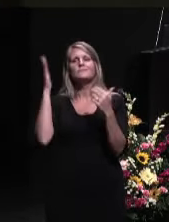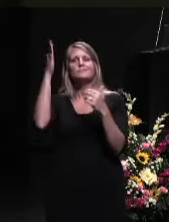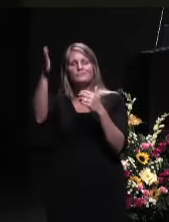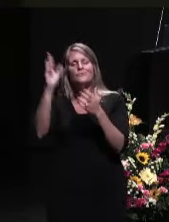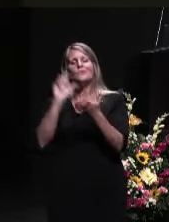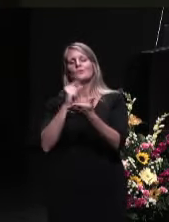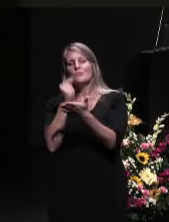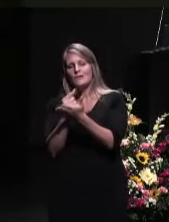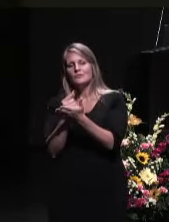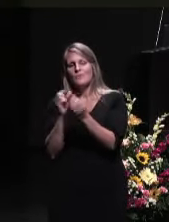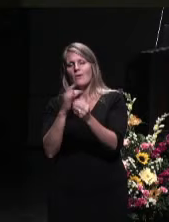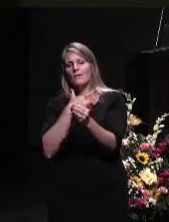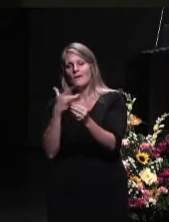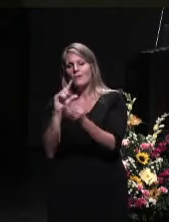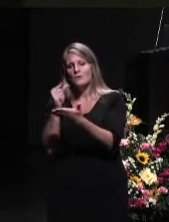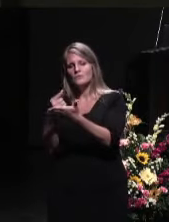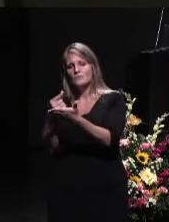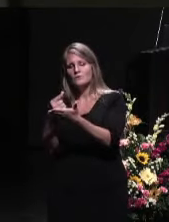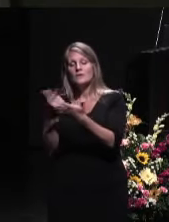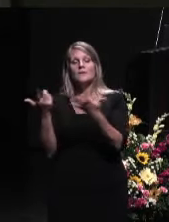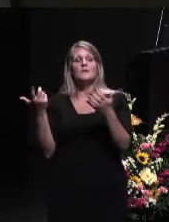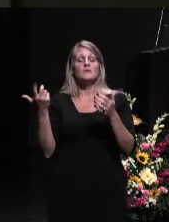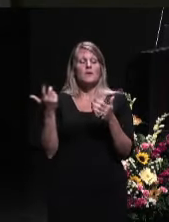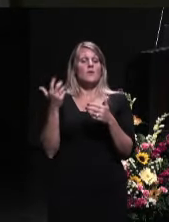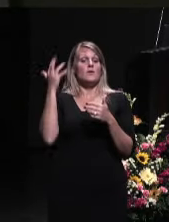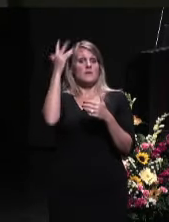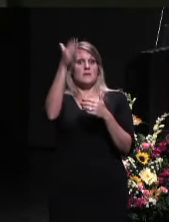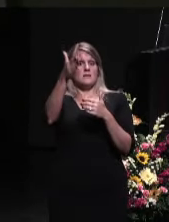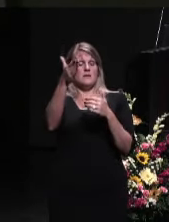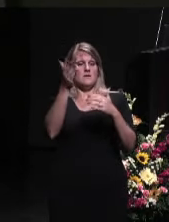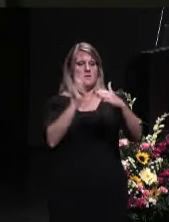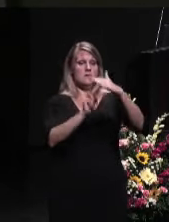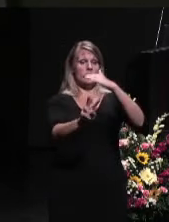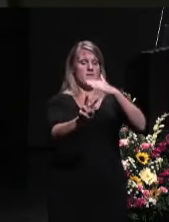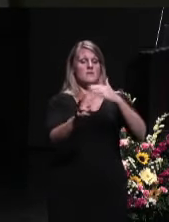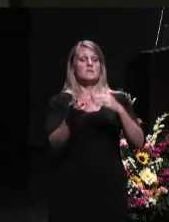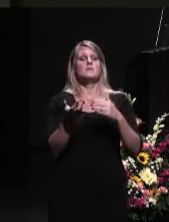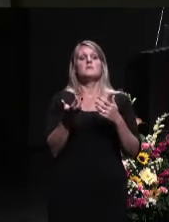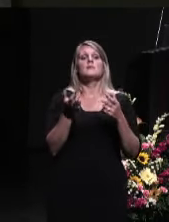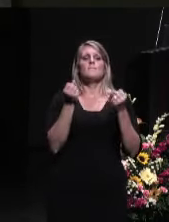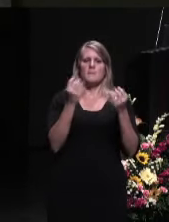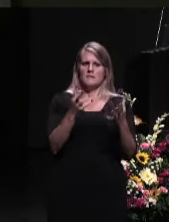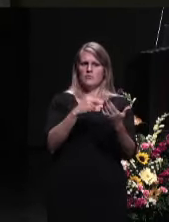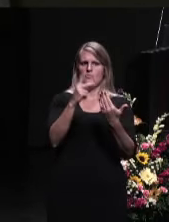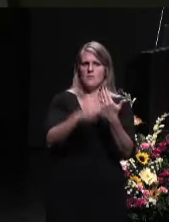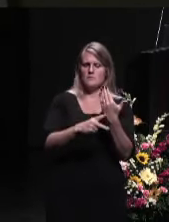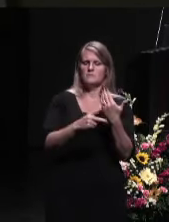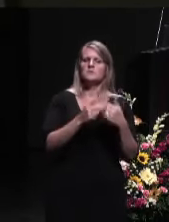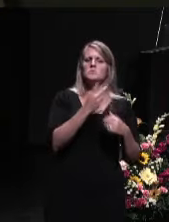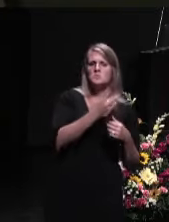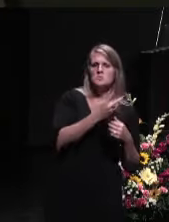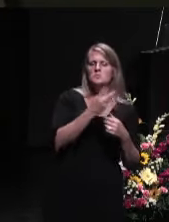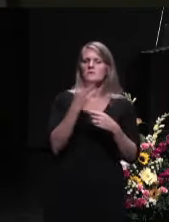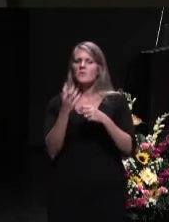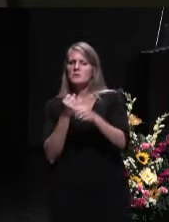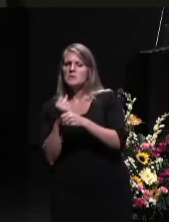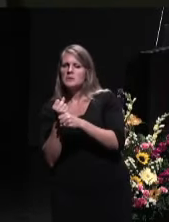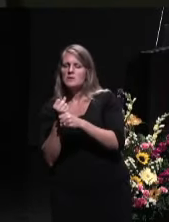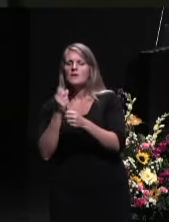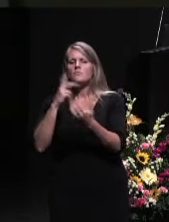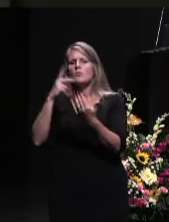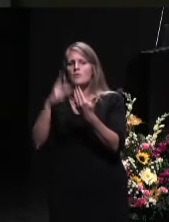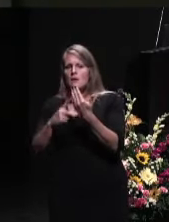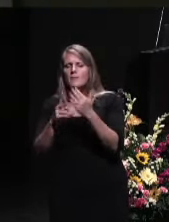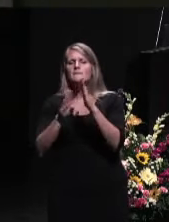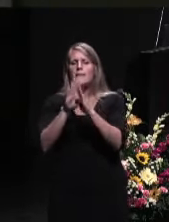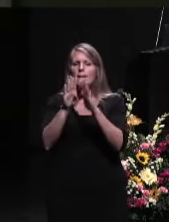I think as we look ahead, we've got a number of programs, two-year to some extent, but especially four-year programs that are in the development that we have